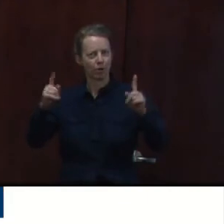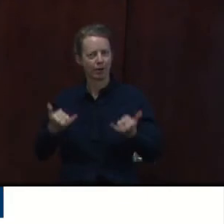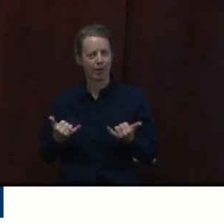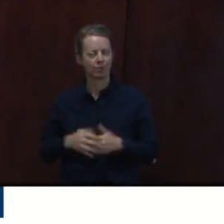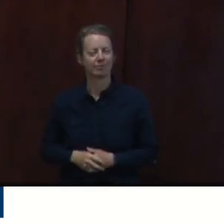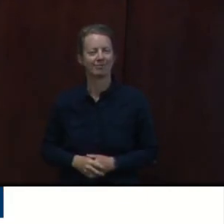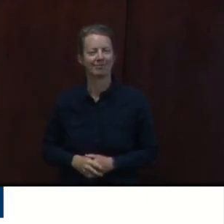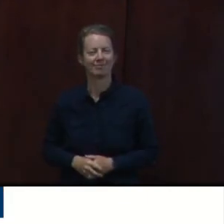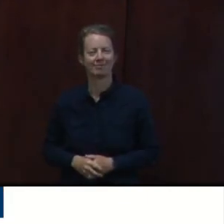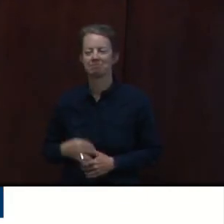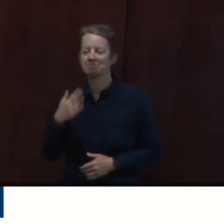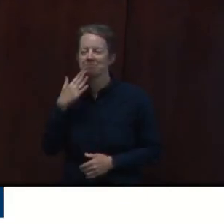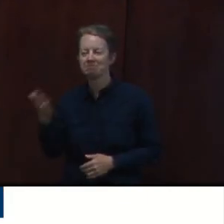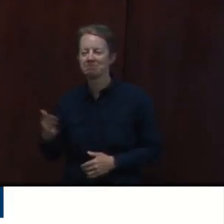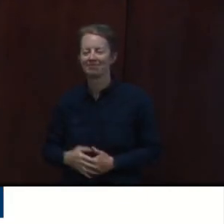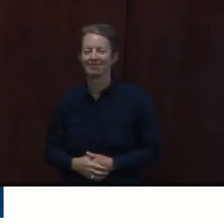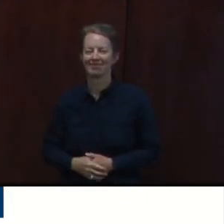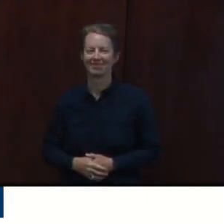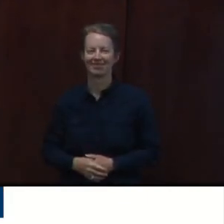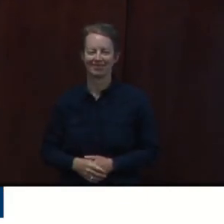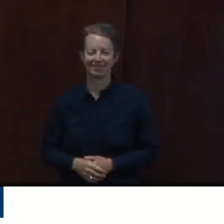Thank you, sir.